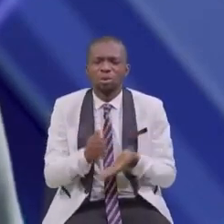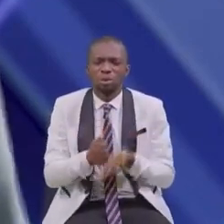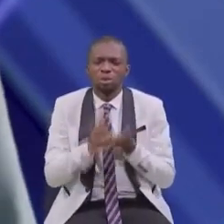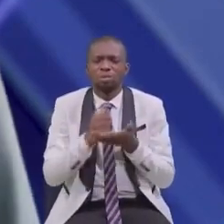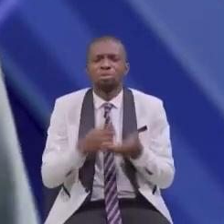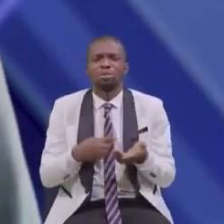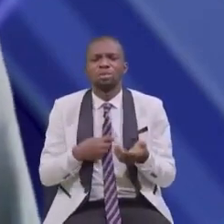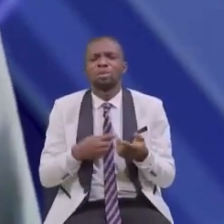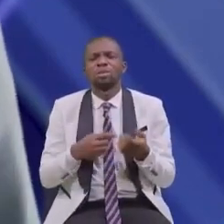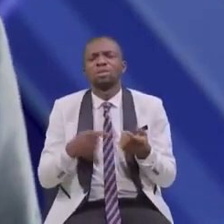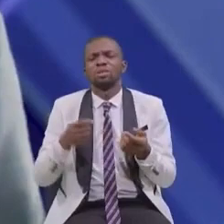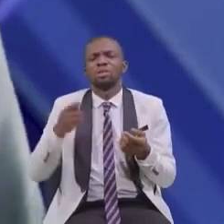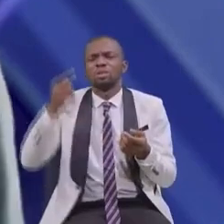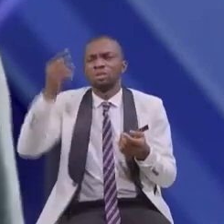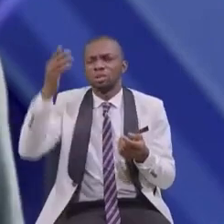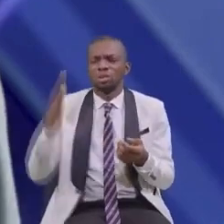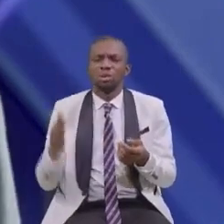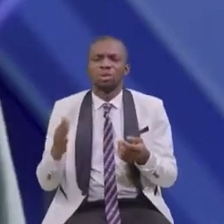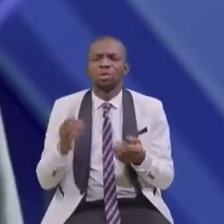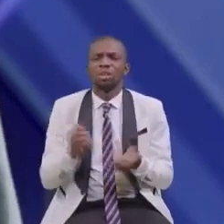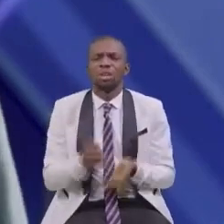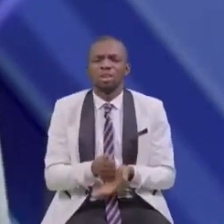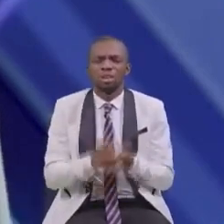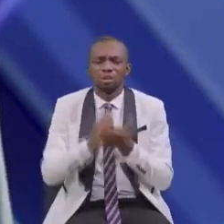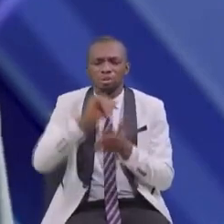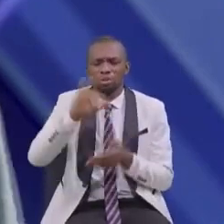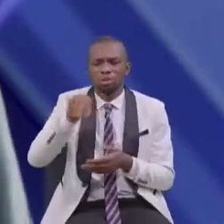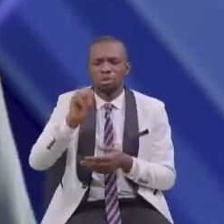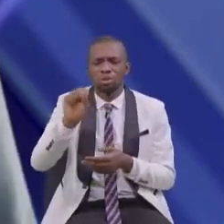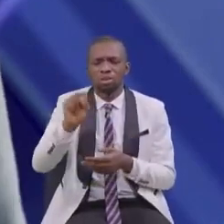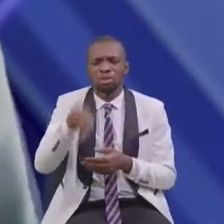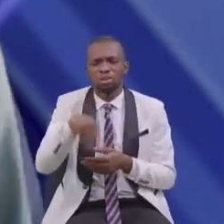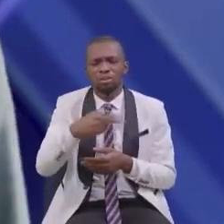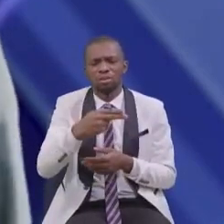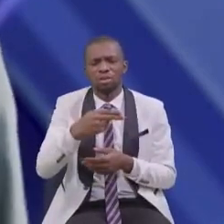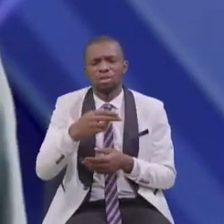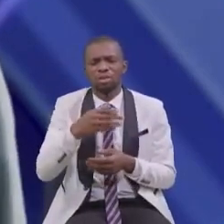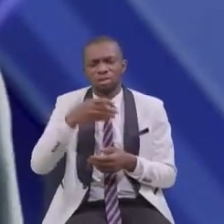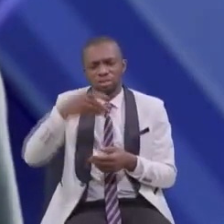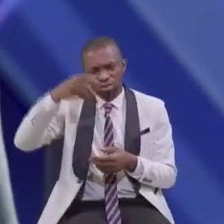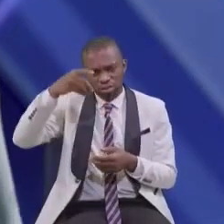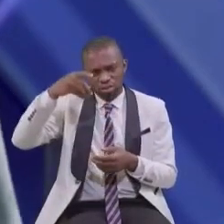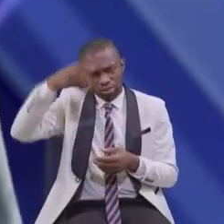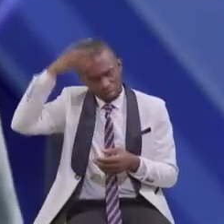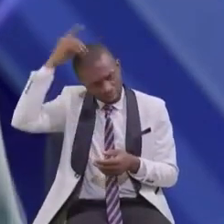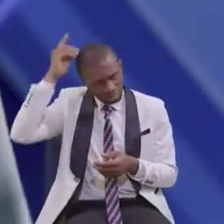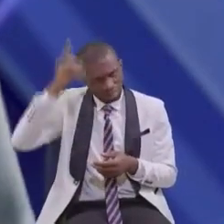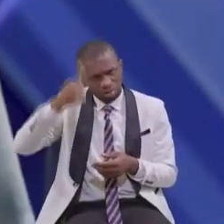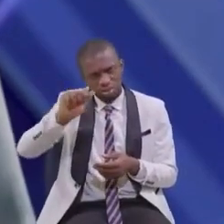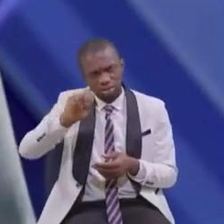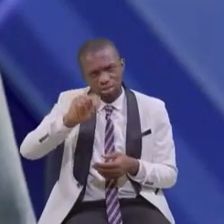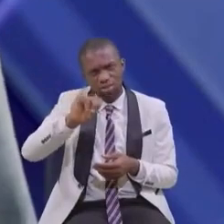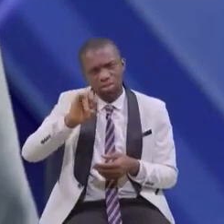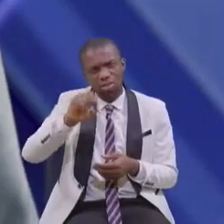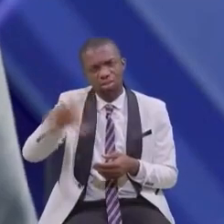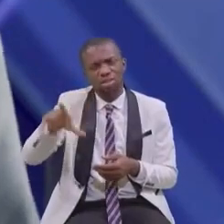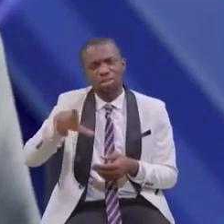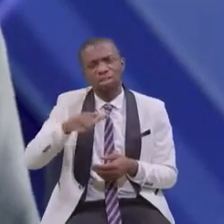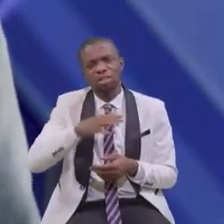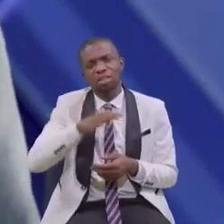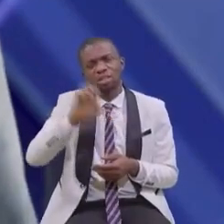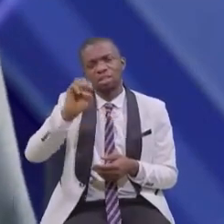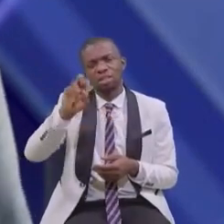God assisted and helped Joseph, Daniel, and other people in the Bible, like Enoch. 300 years,